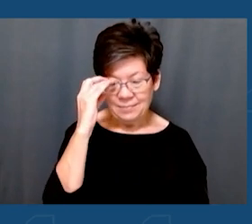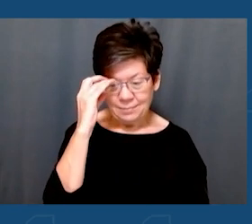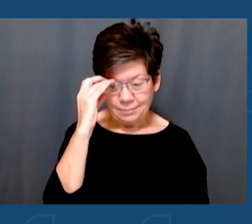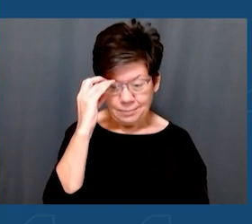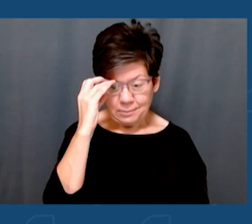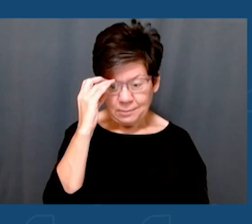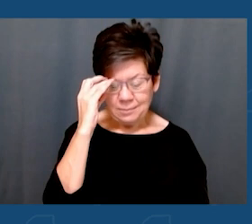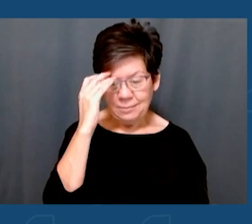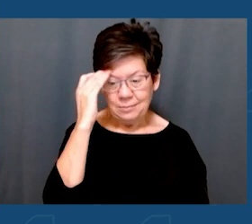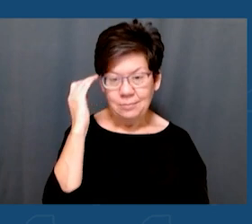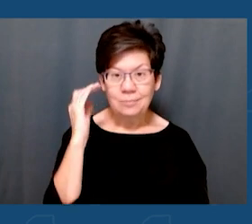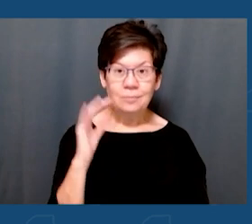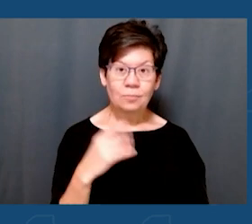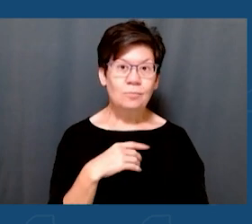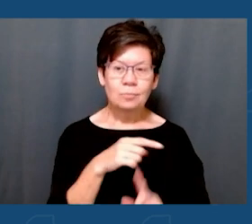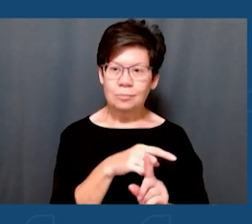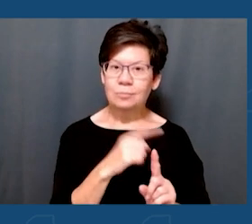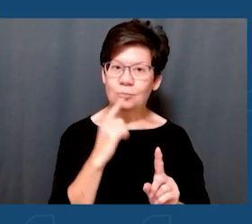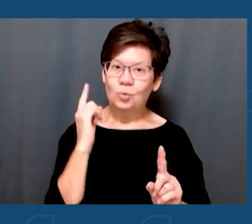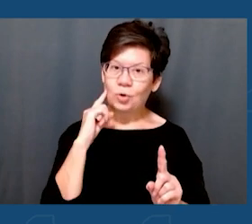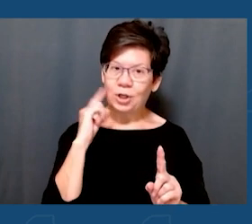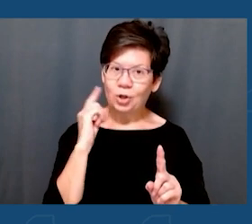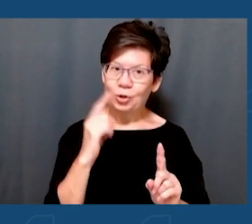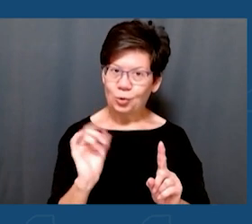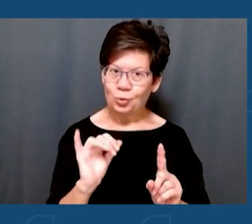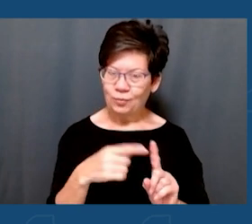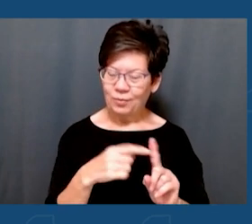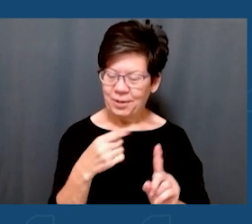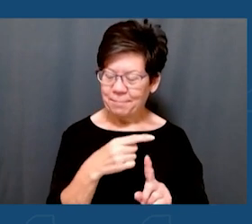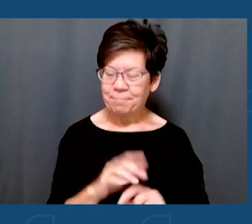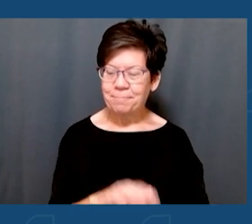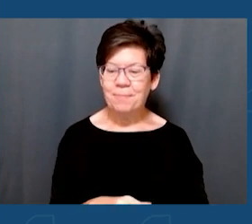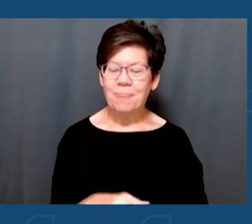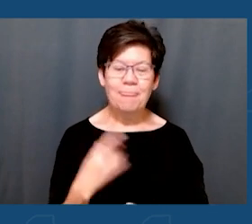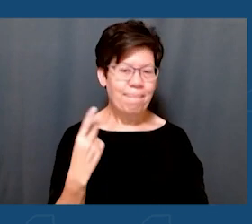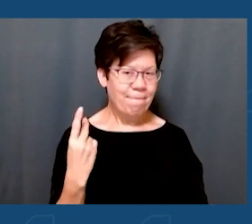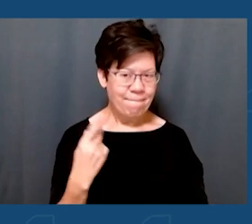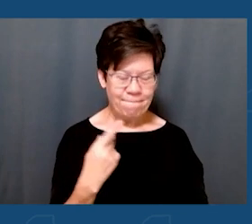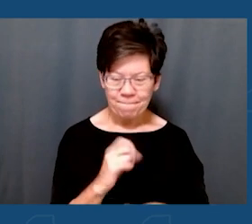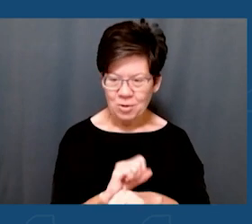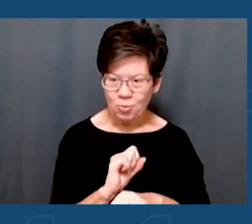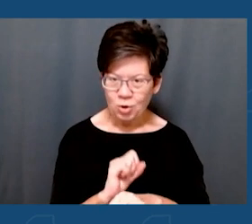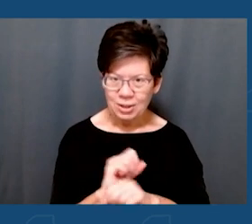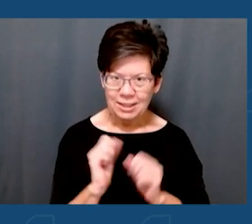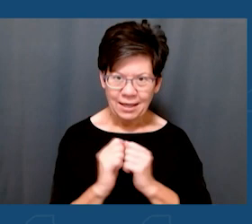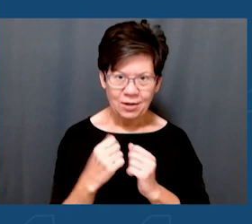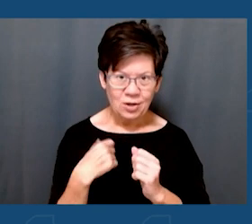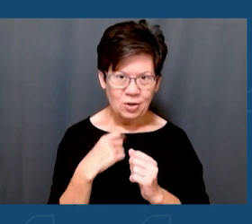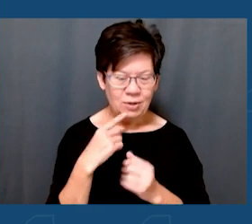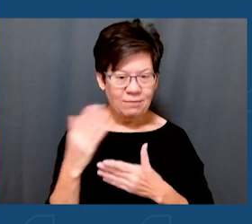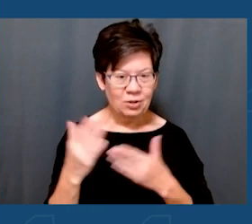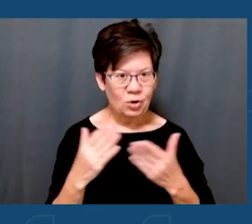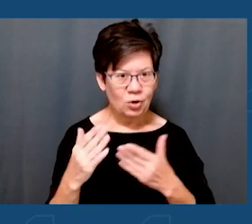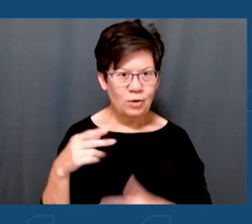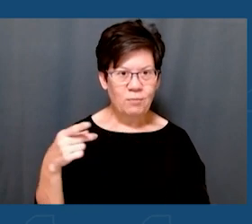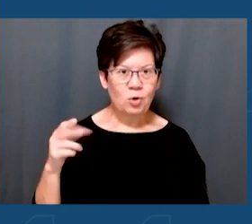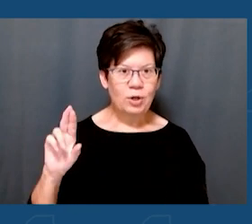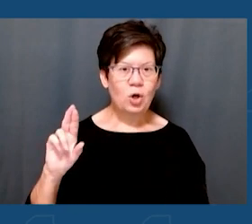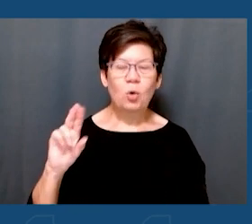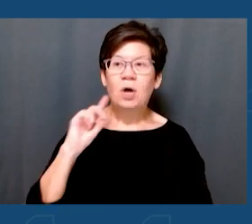you. So you'll hear from him momentarily. We've done a lot together. We served Puerto Rico in the aftermath